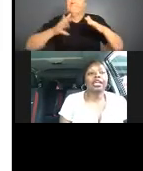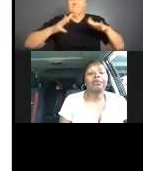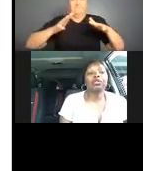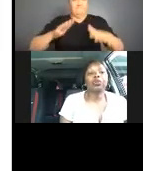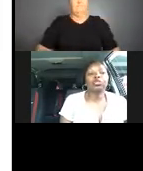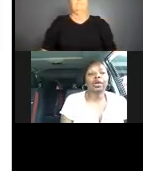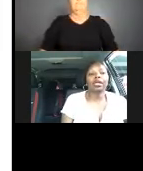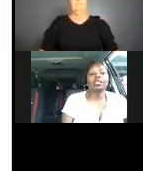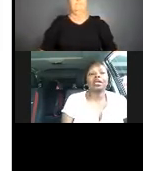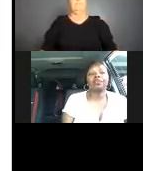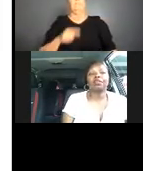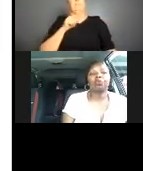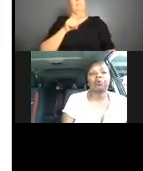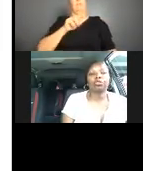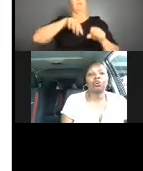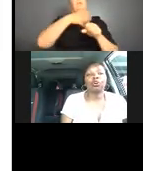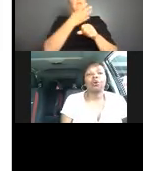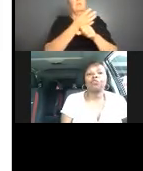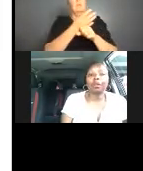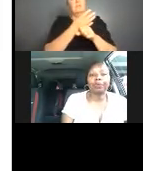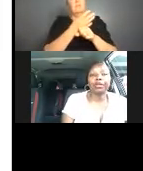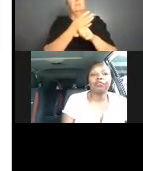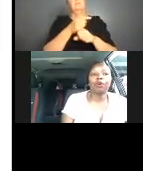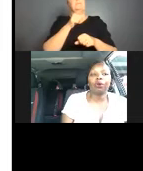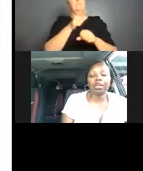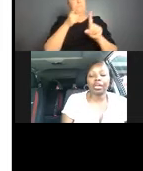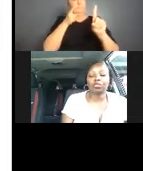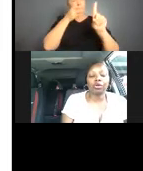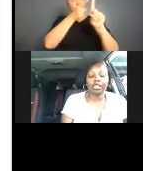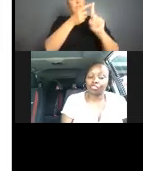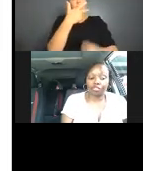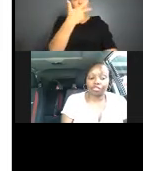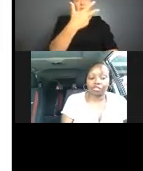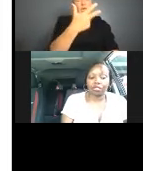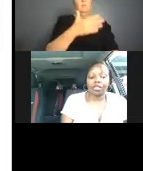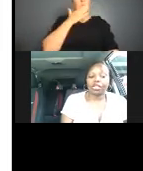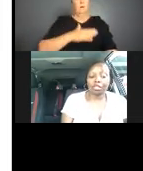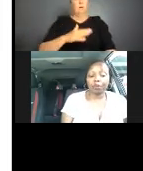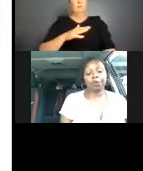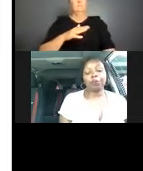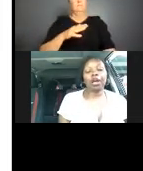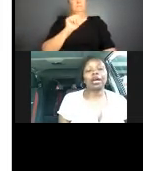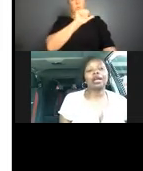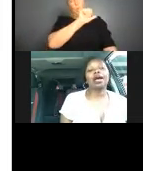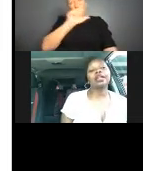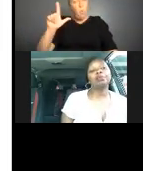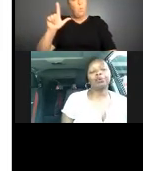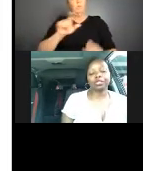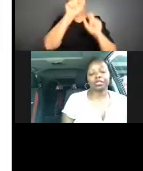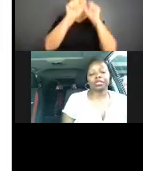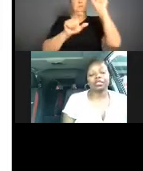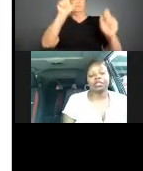goal aiming to ensure healthy lives and promotion of well-being for all at all ages. Disabled people are